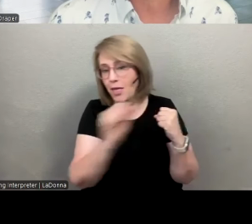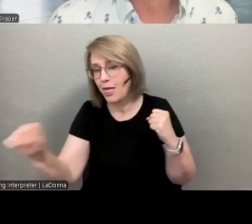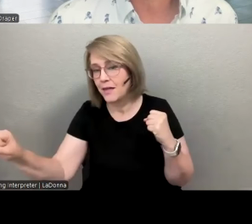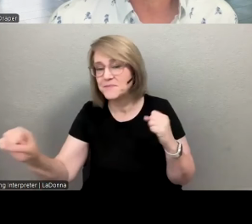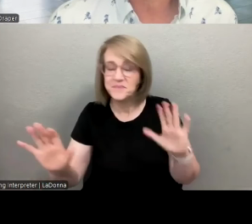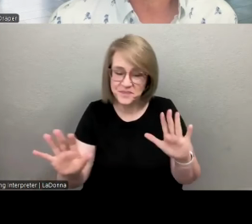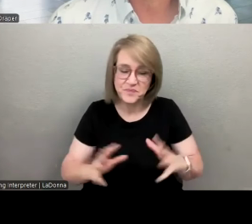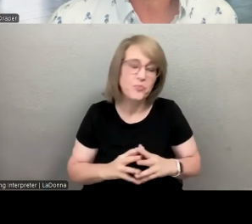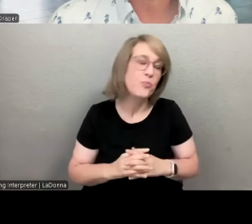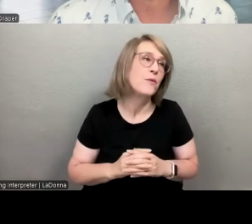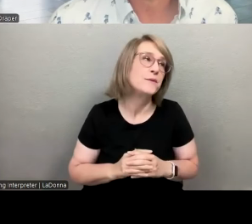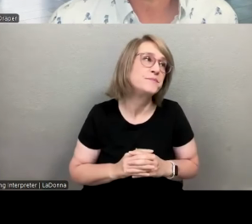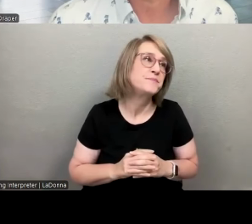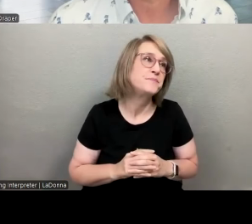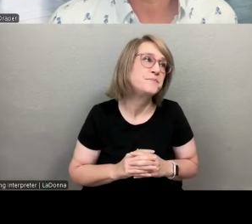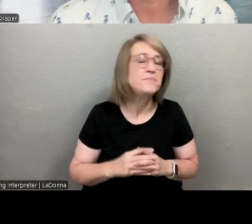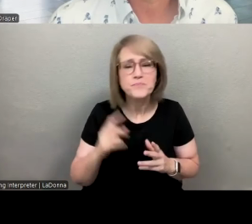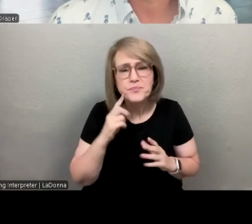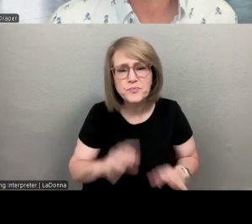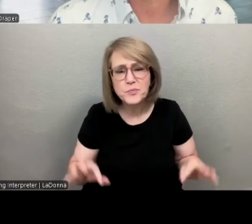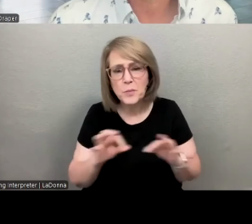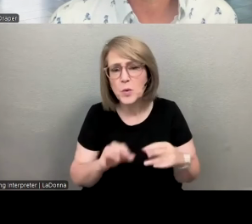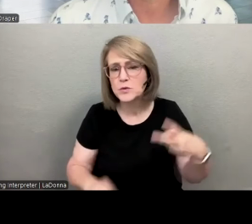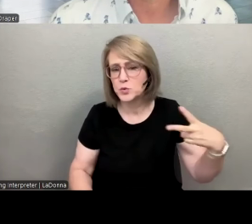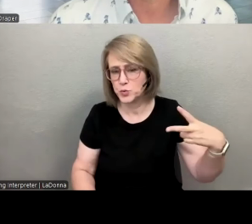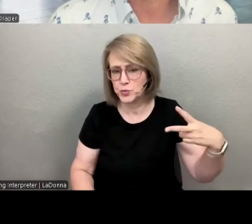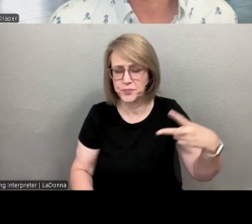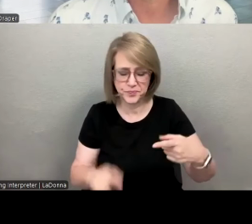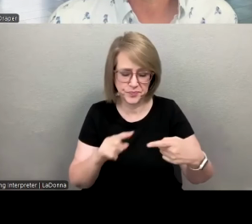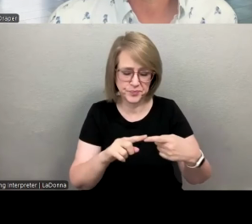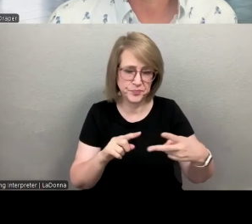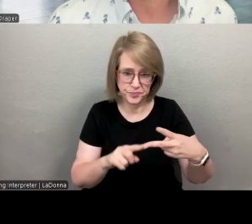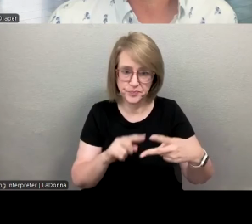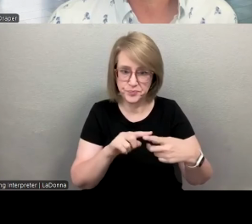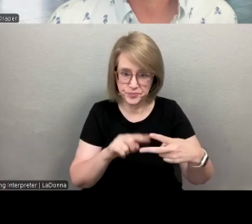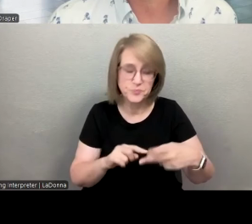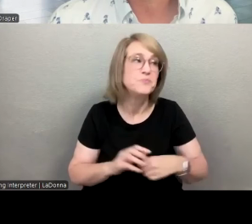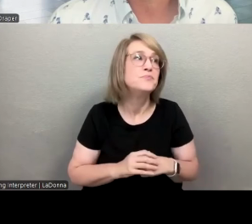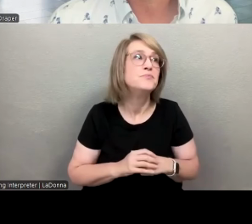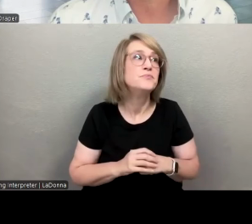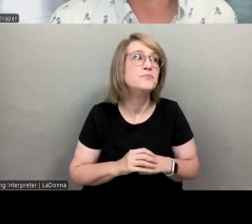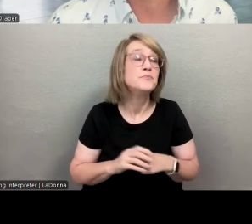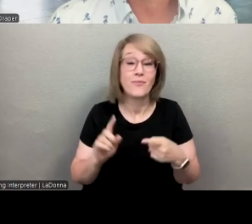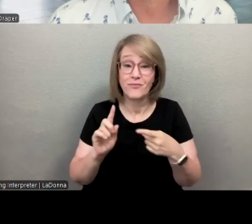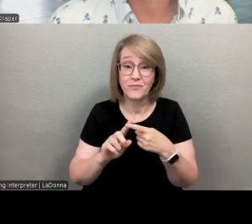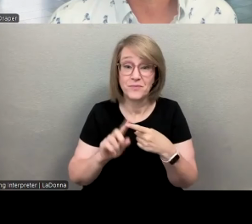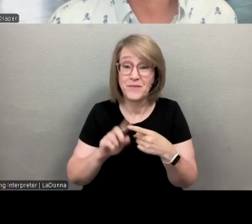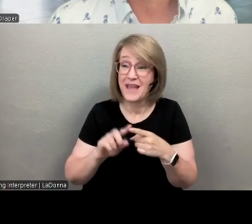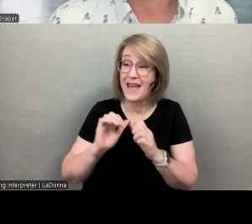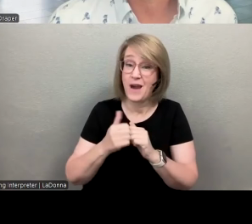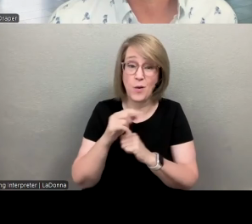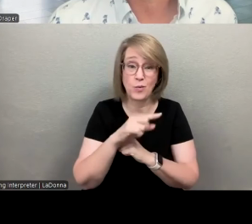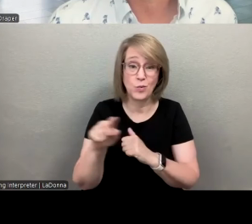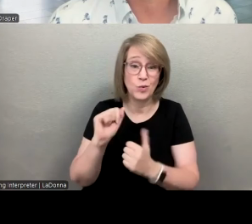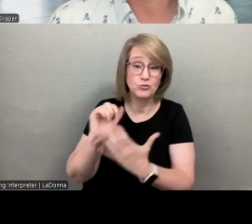two real key considerations. One is, how do you address potential bias in the models, right? So often for